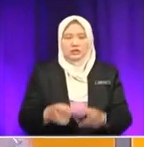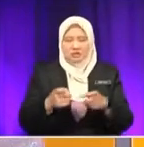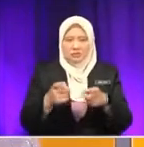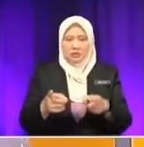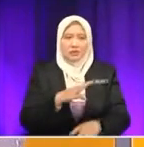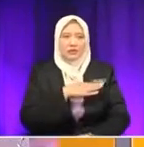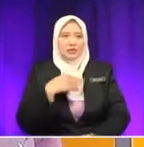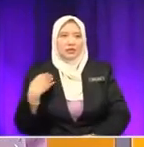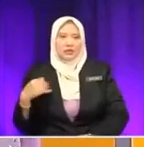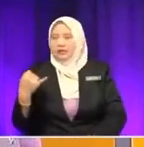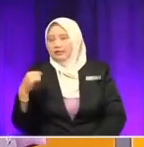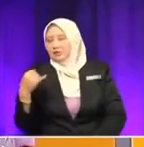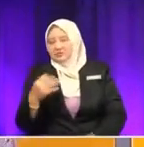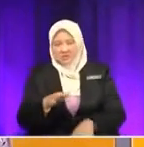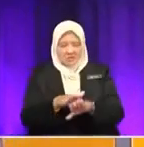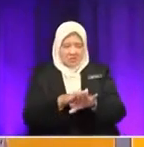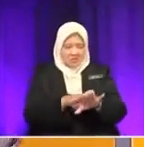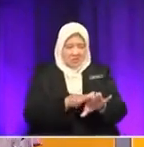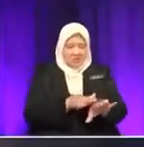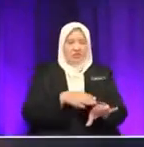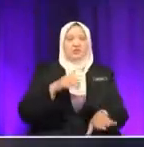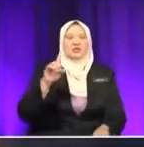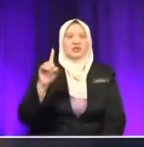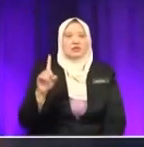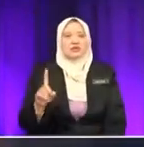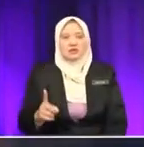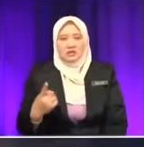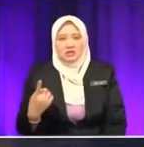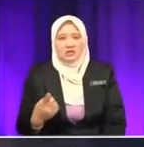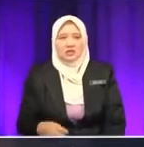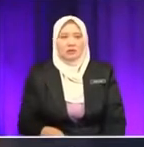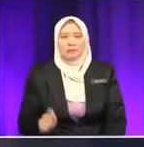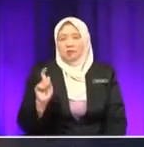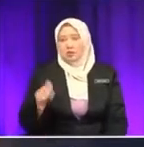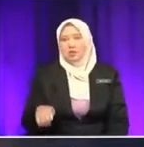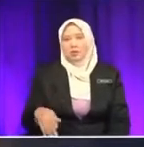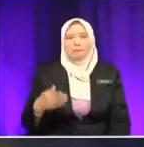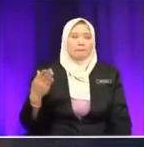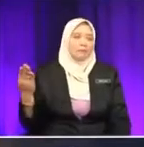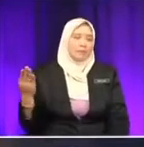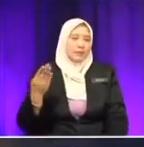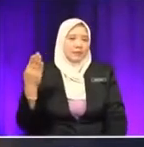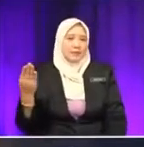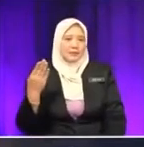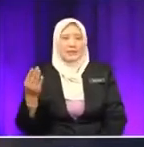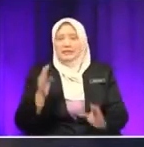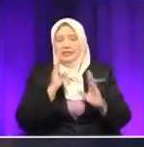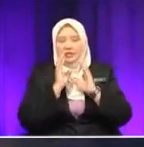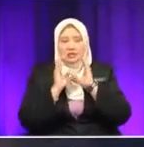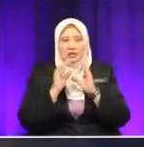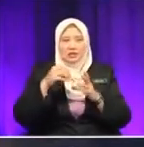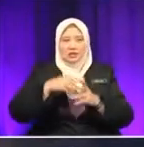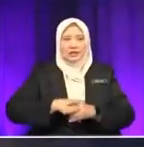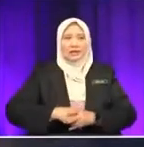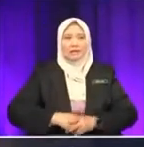like chill, just neutral. Like, yeah, like normal conversation, chatting okay. at the coffee shop mm-hmm. in English. So you need to create